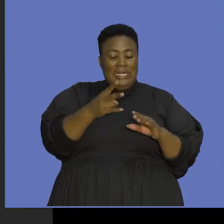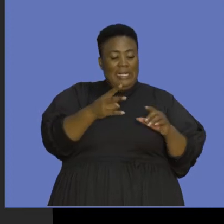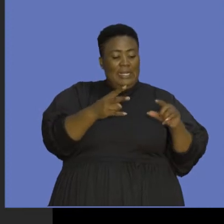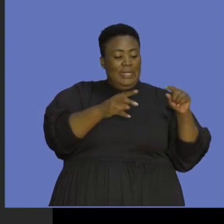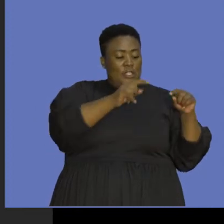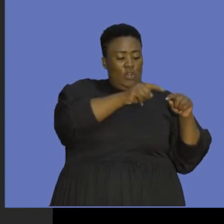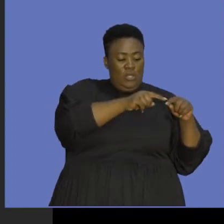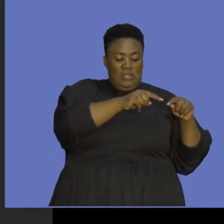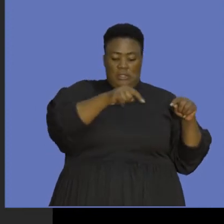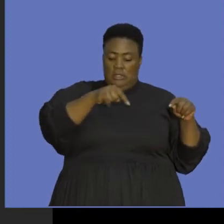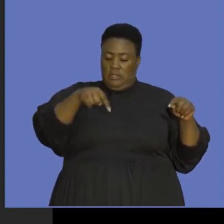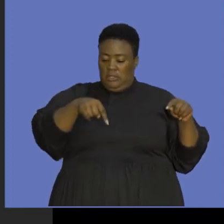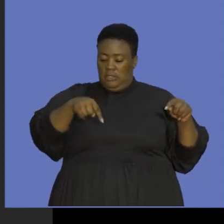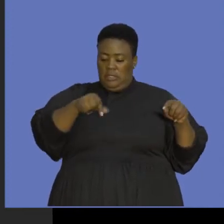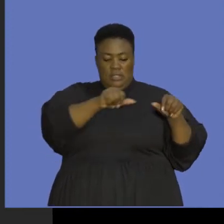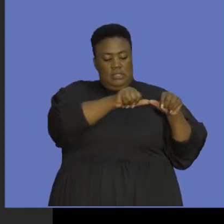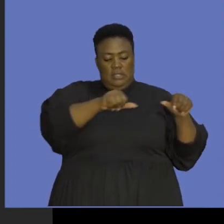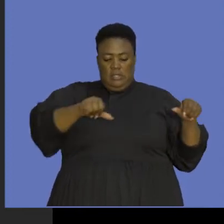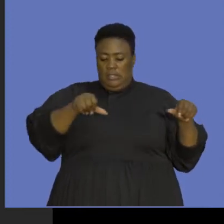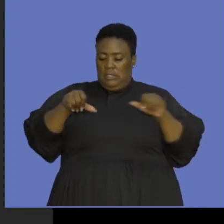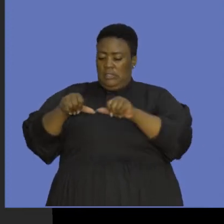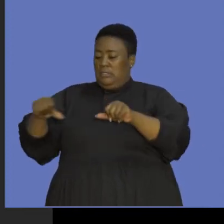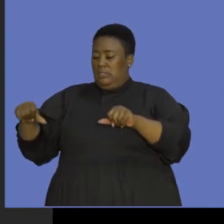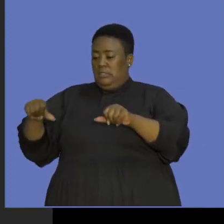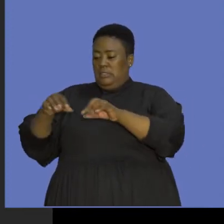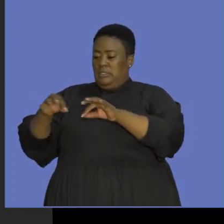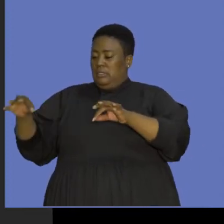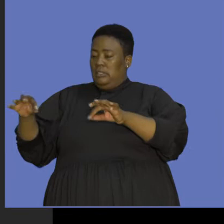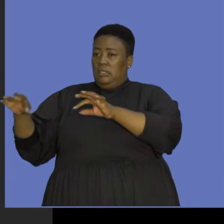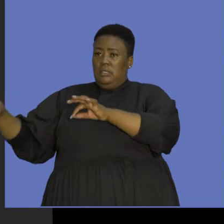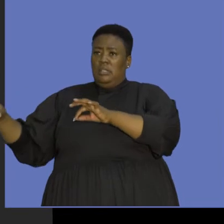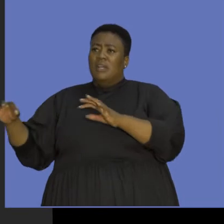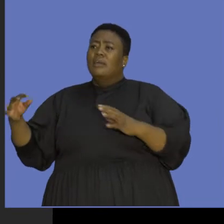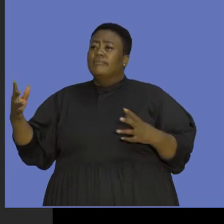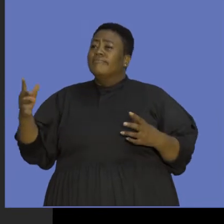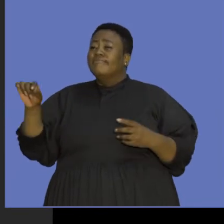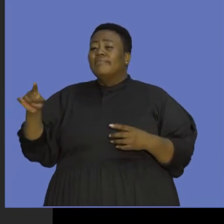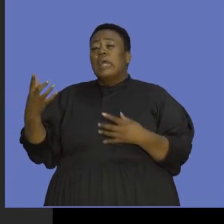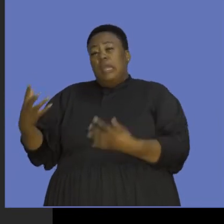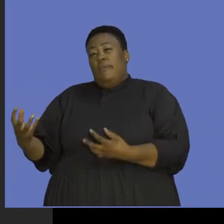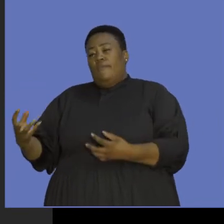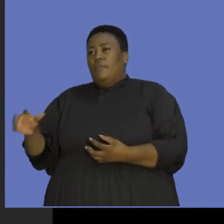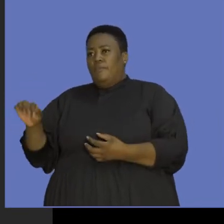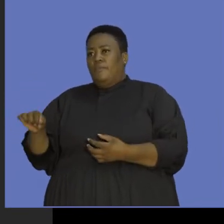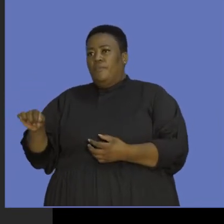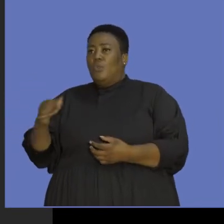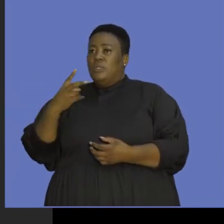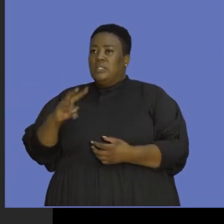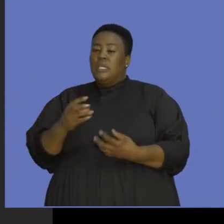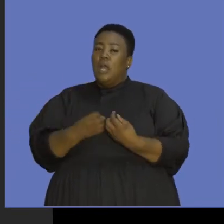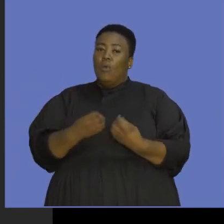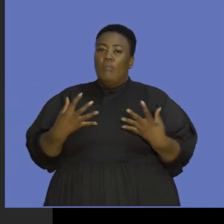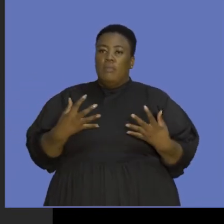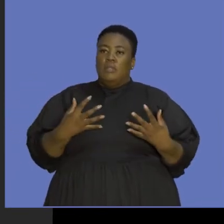at the distance between the dots, okay? So we've got this one. It was quite heavy,